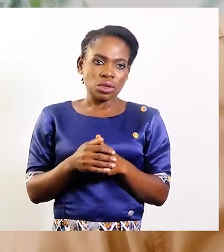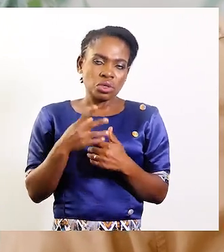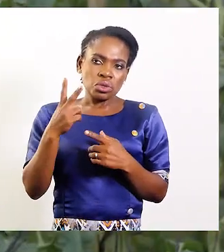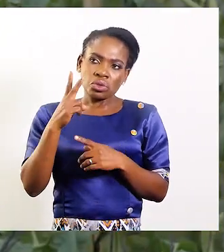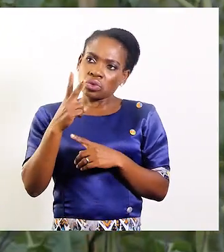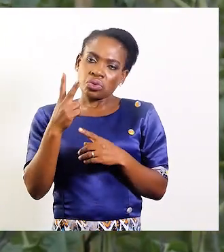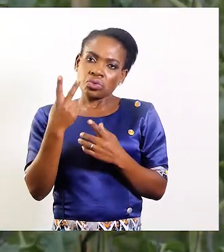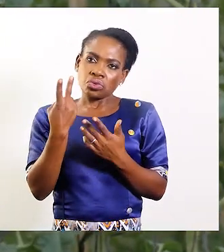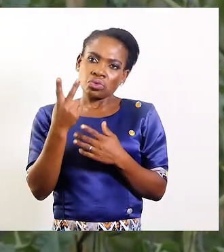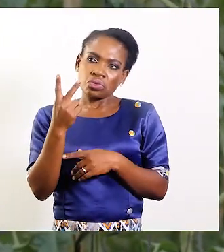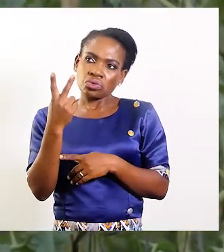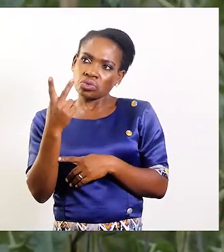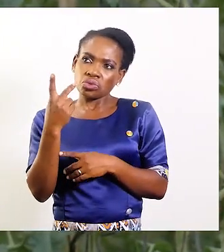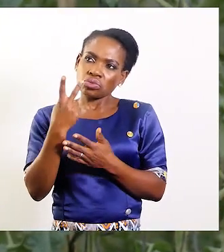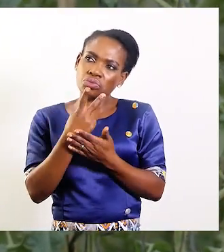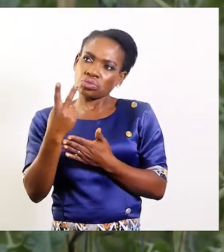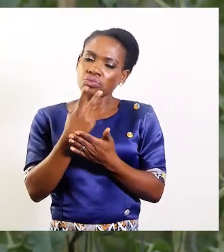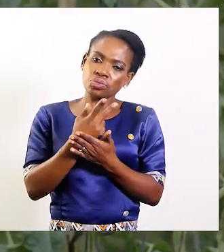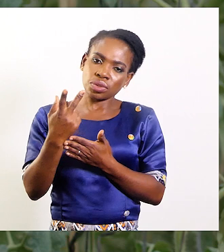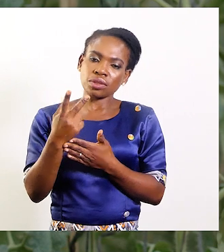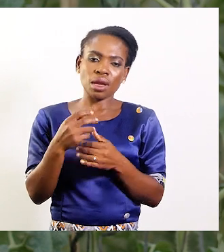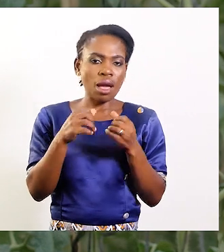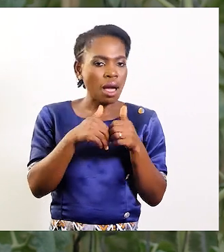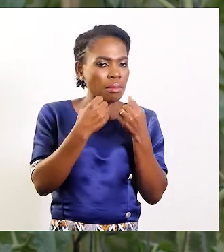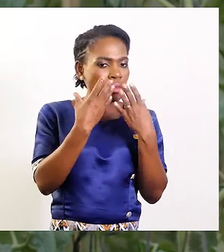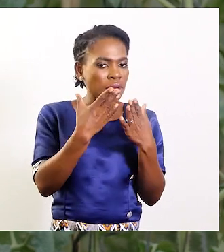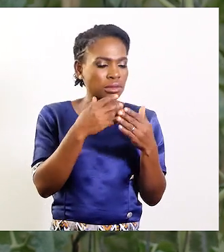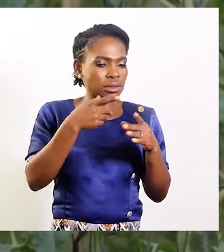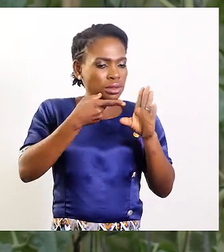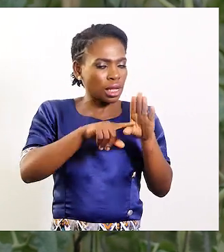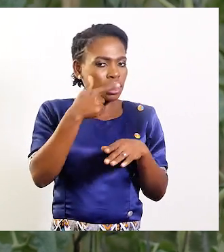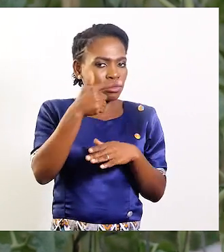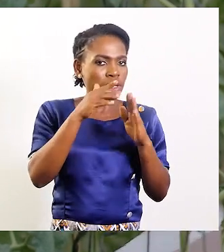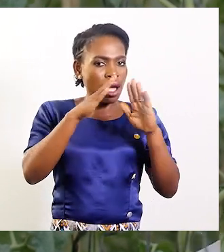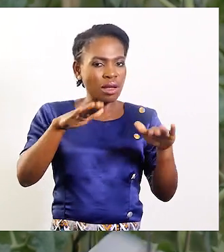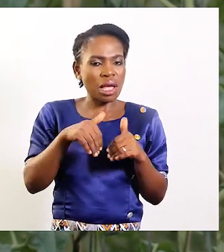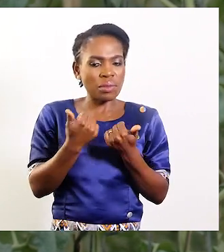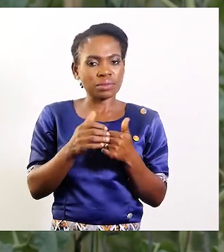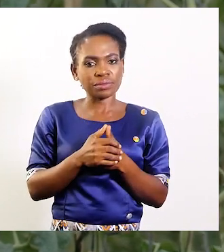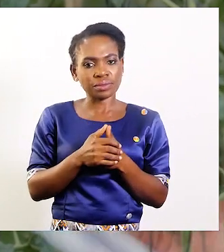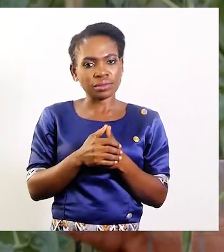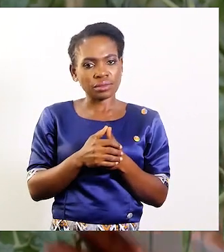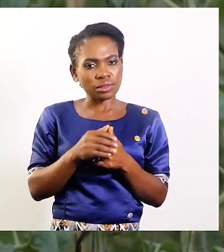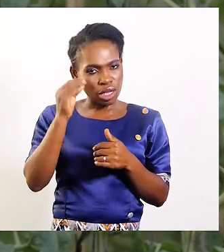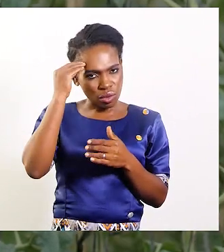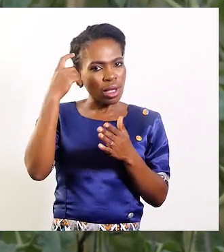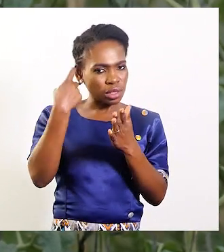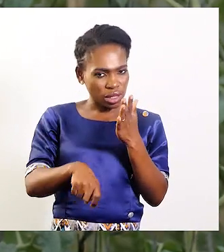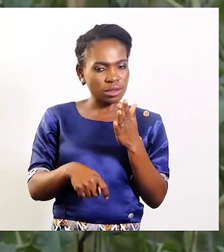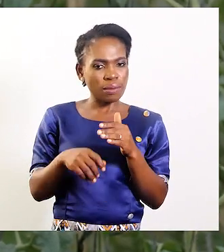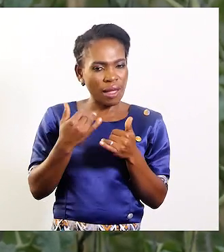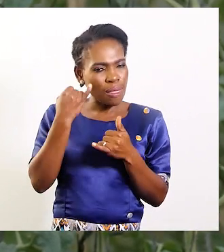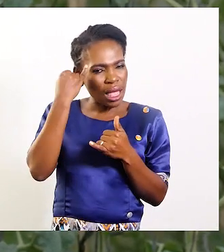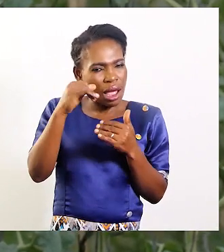Yeah. And how much does it take to set up a greenhouse? I know that the cost is not on the low side, but just give us an